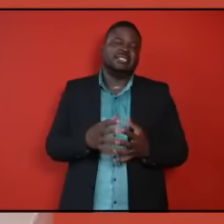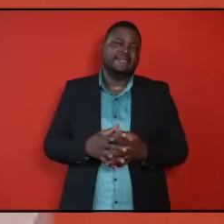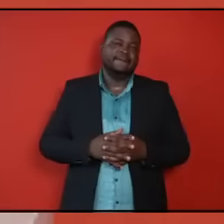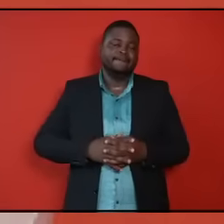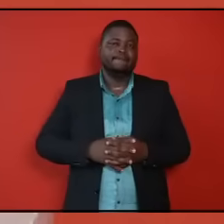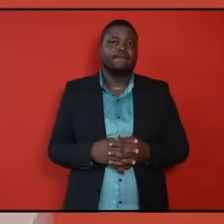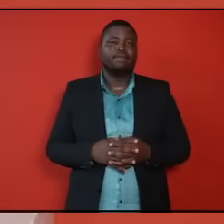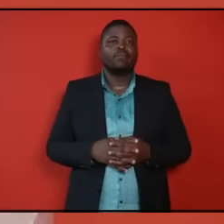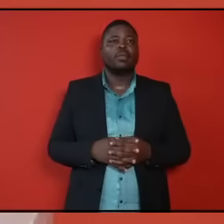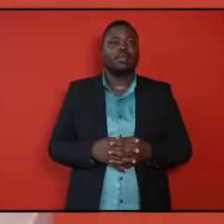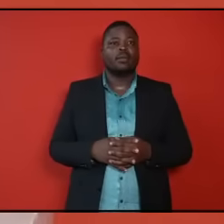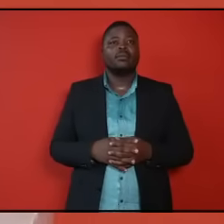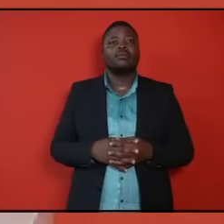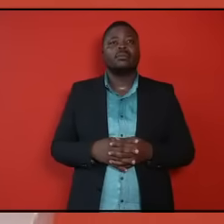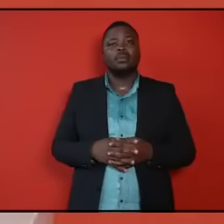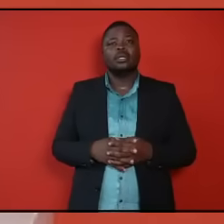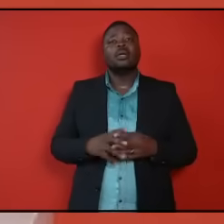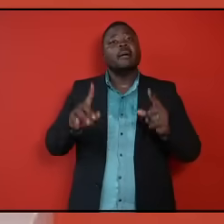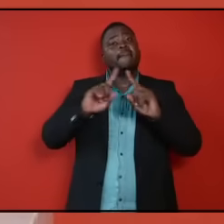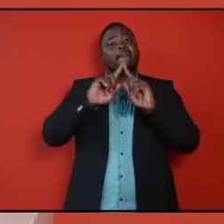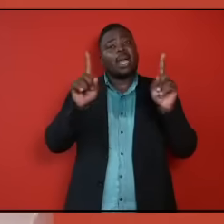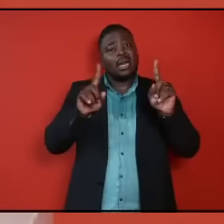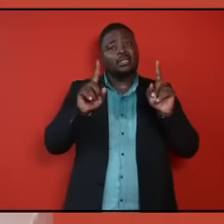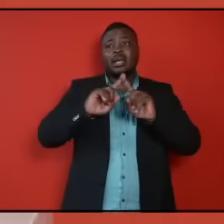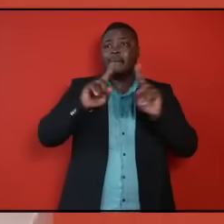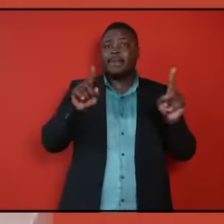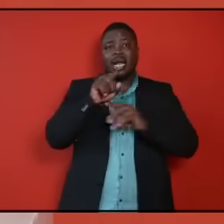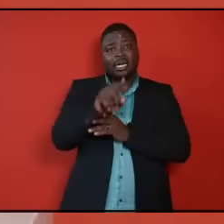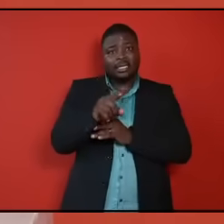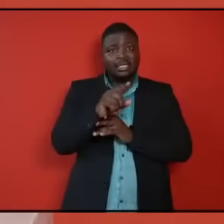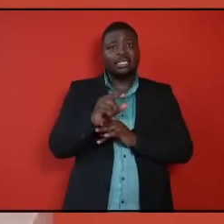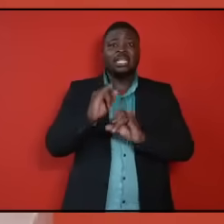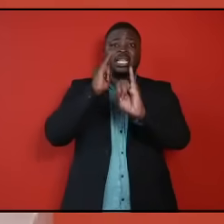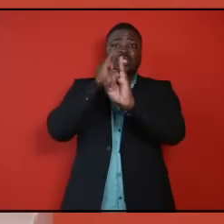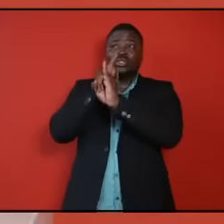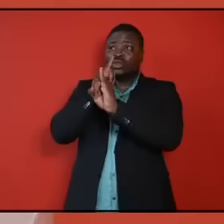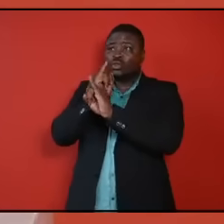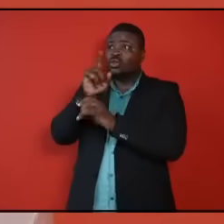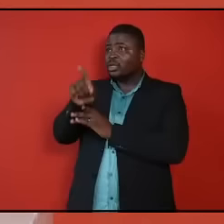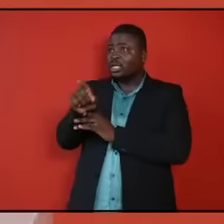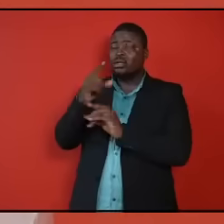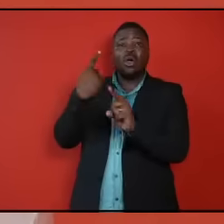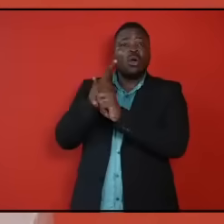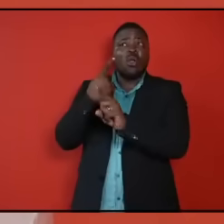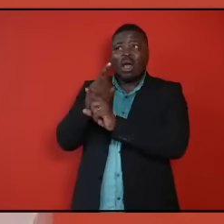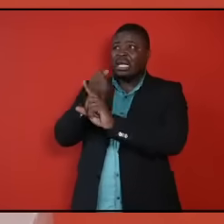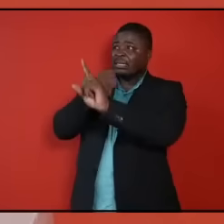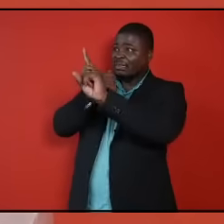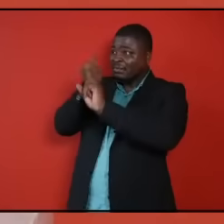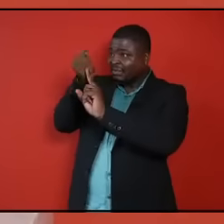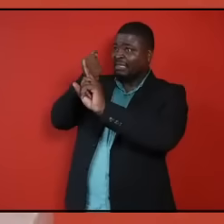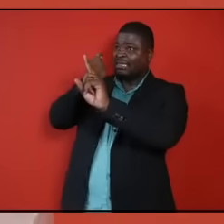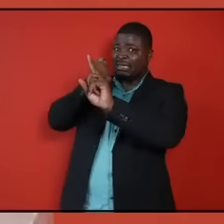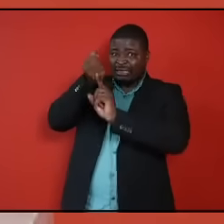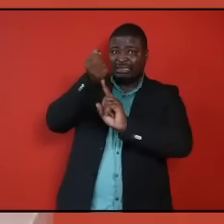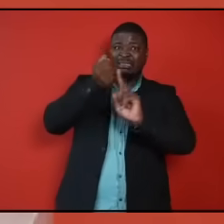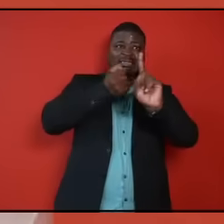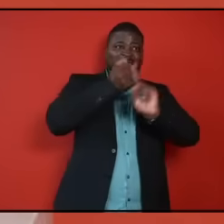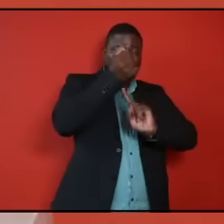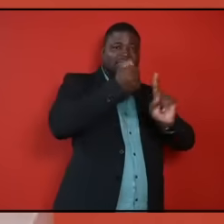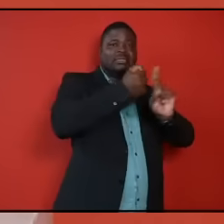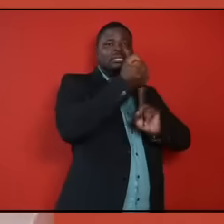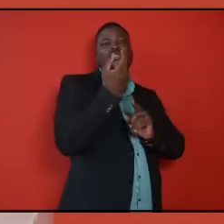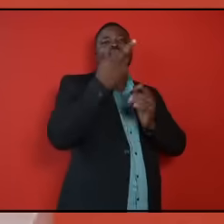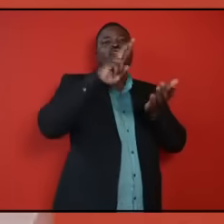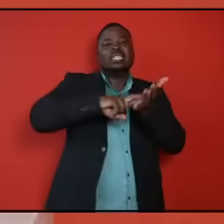But I'm at the gates every day of every institution in South Africa sweating to register children of